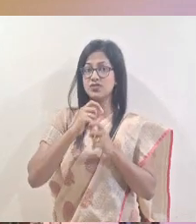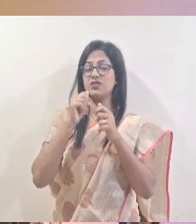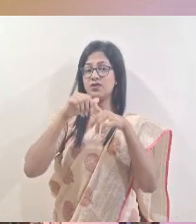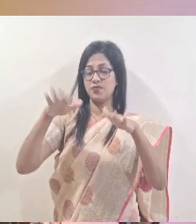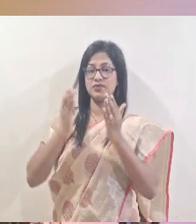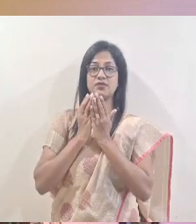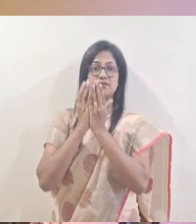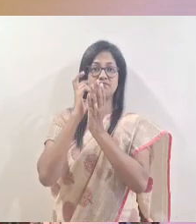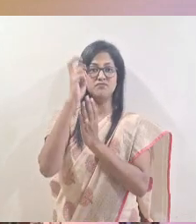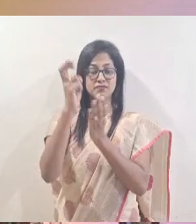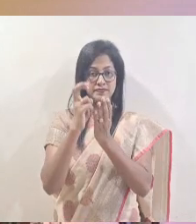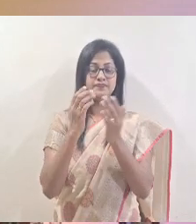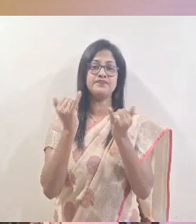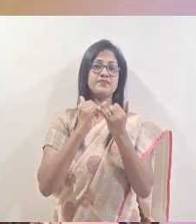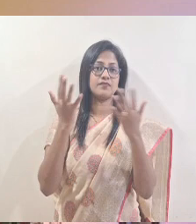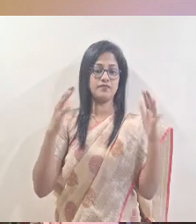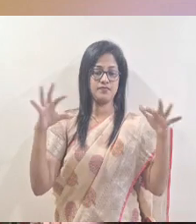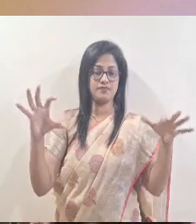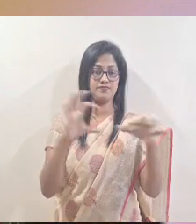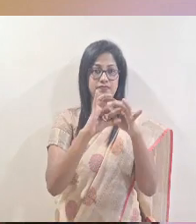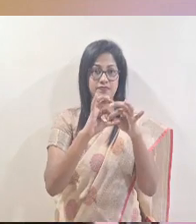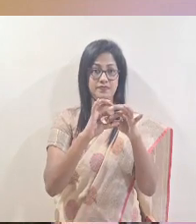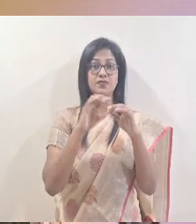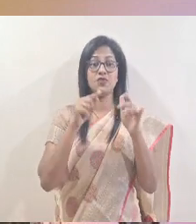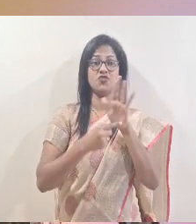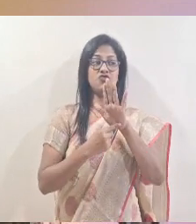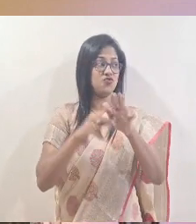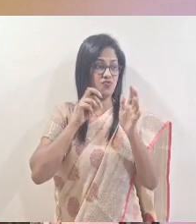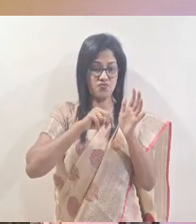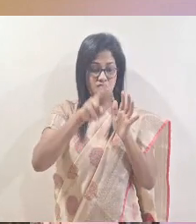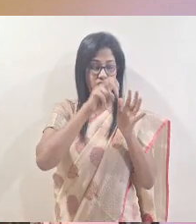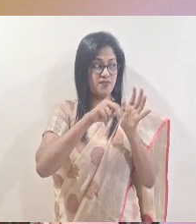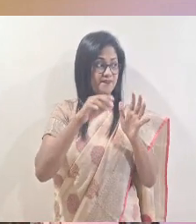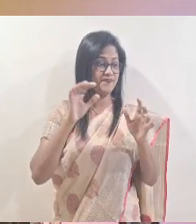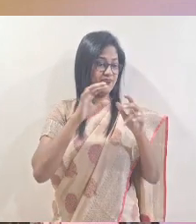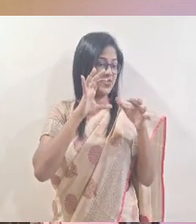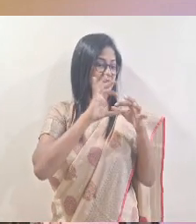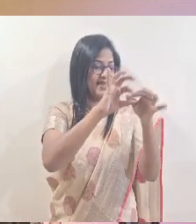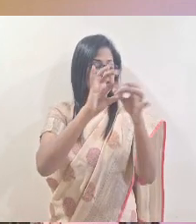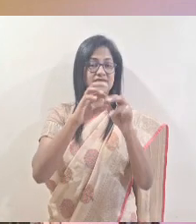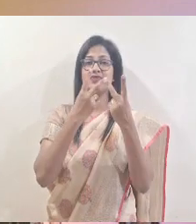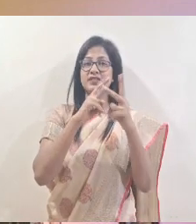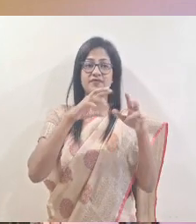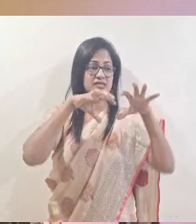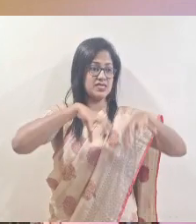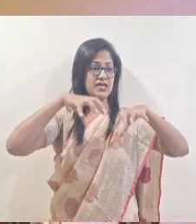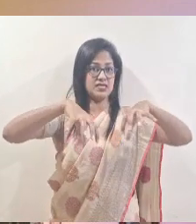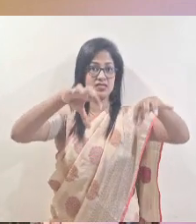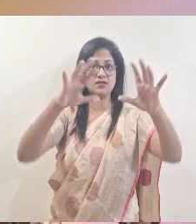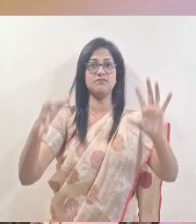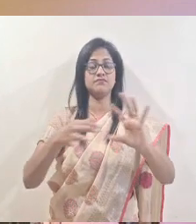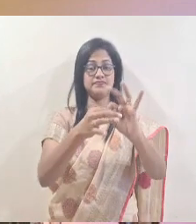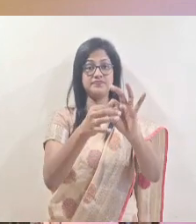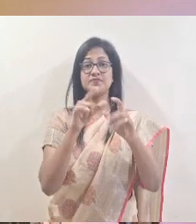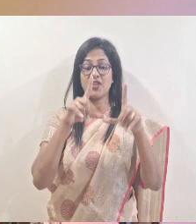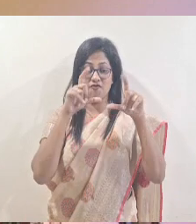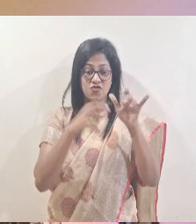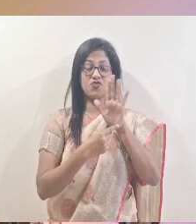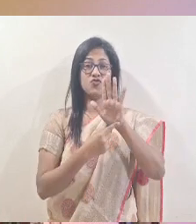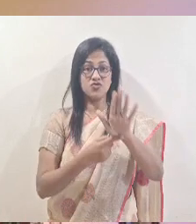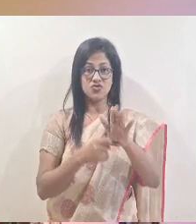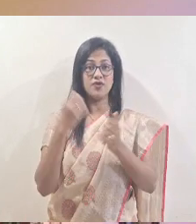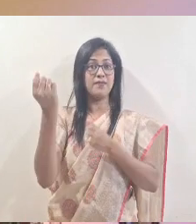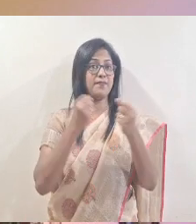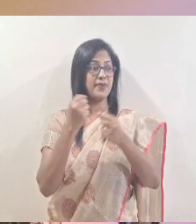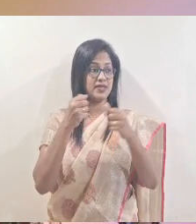So this shows the pedestrian connectivity between various terminals, and this image shows the shortest connection between the bus